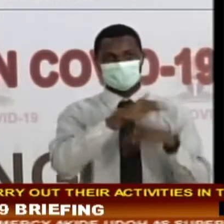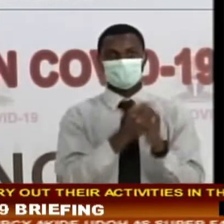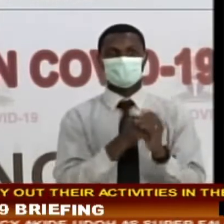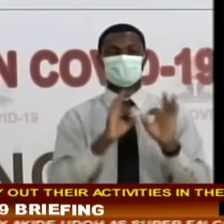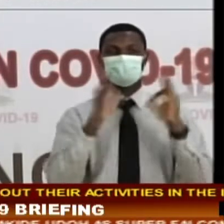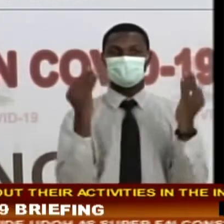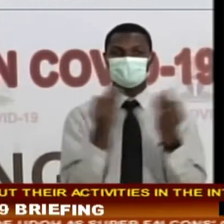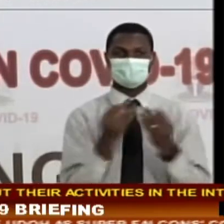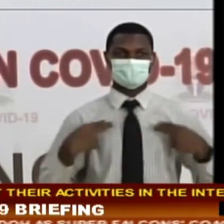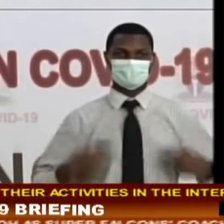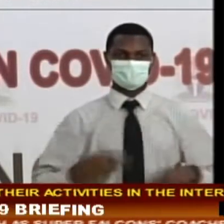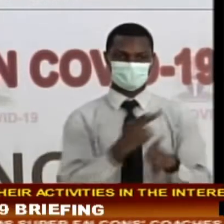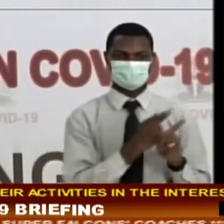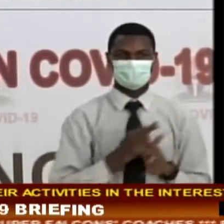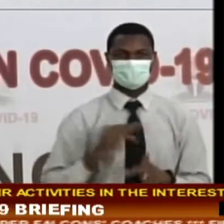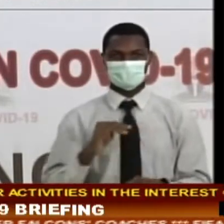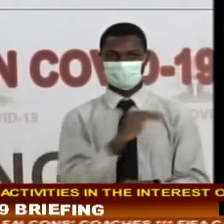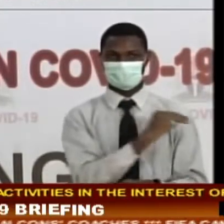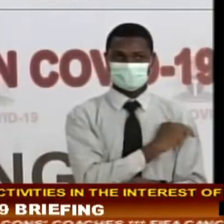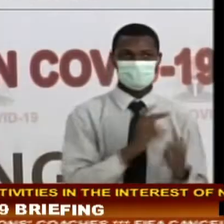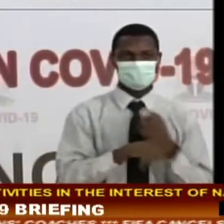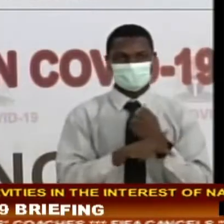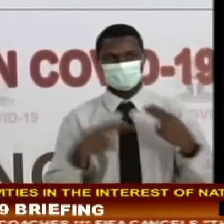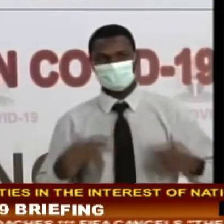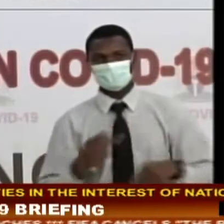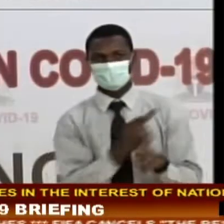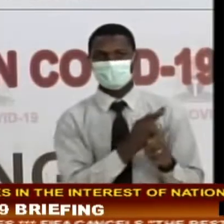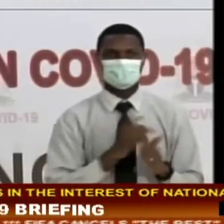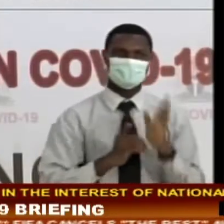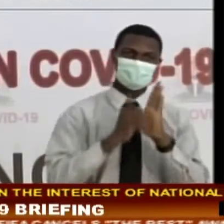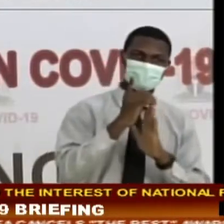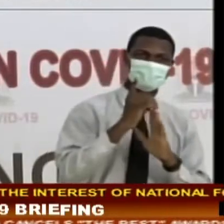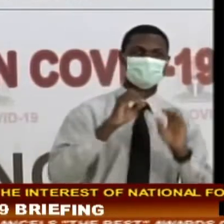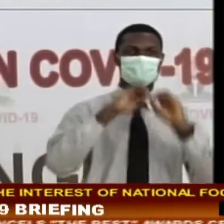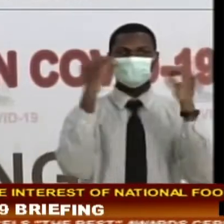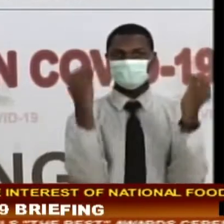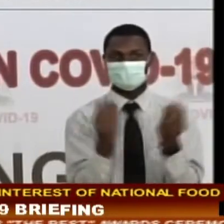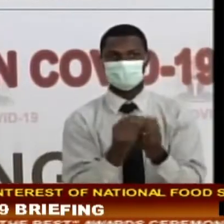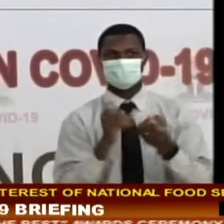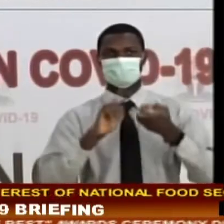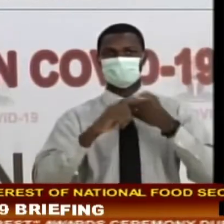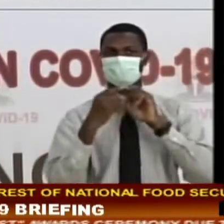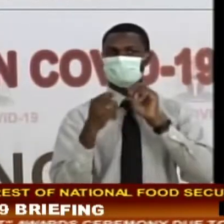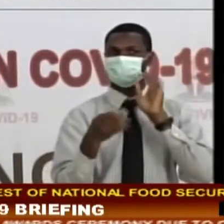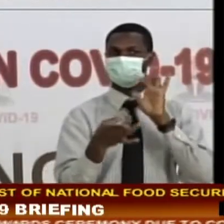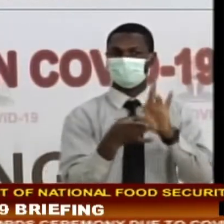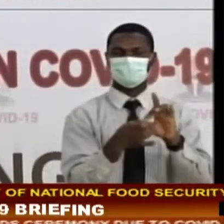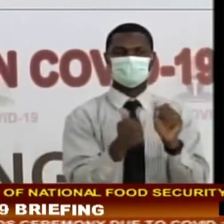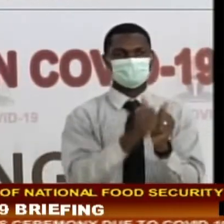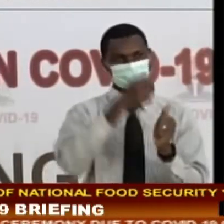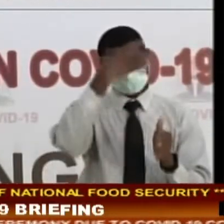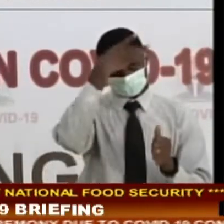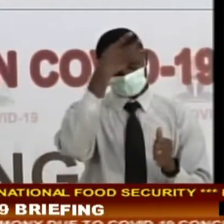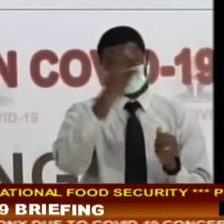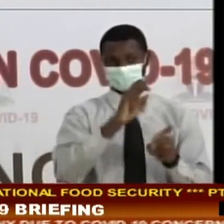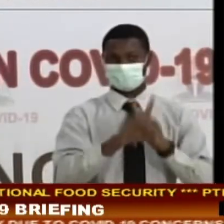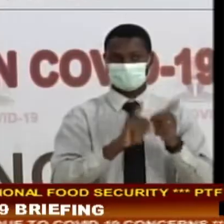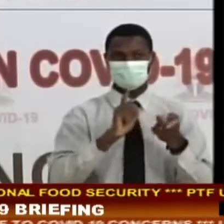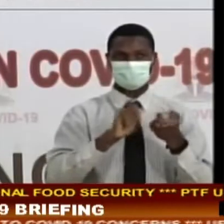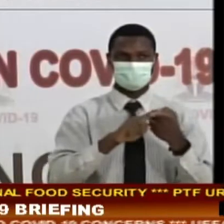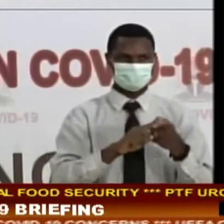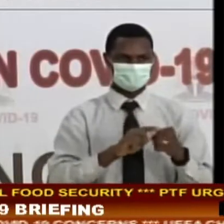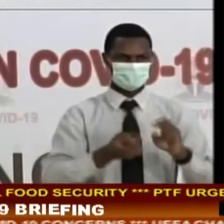primary healthare Department Primary Healthcare development agency to accompany the mission in Cano in order to ster up an AC